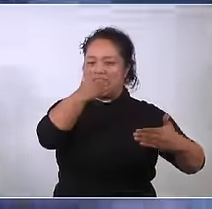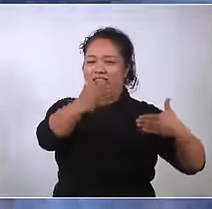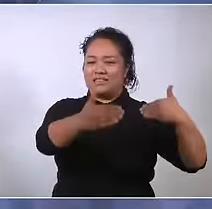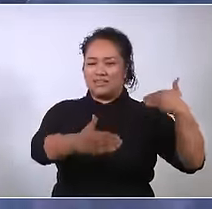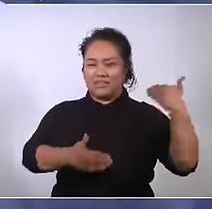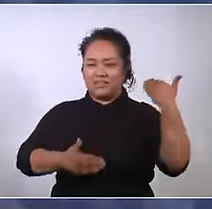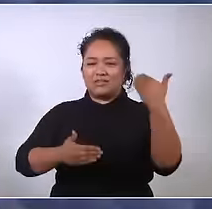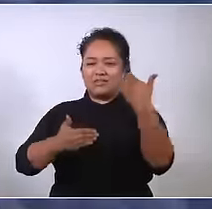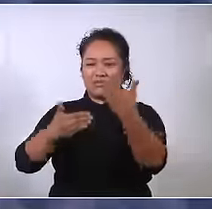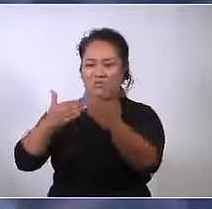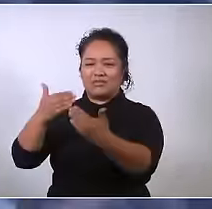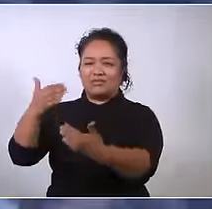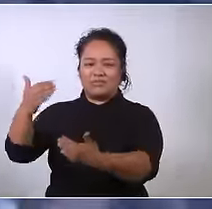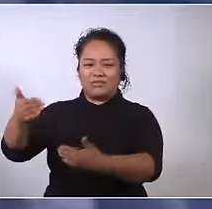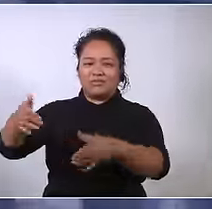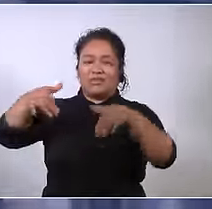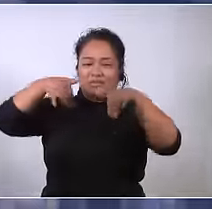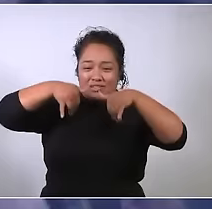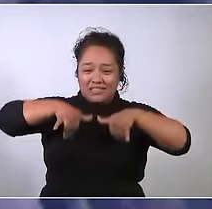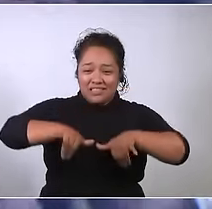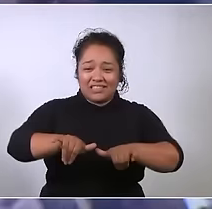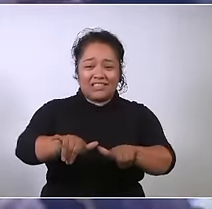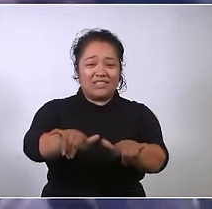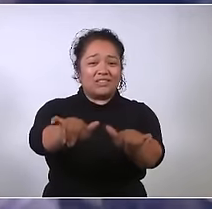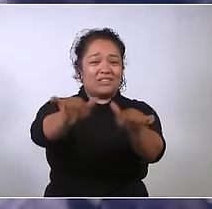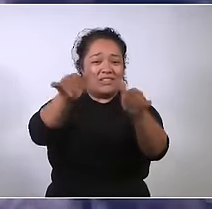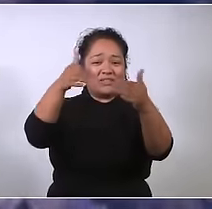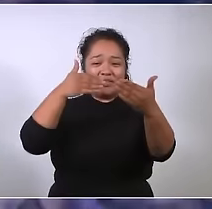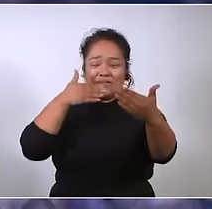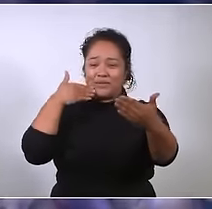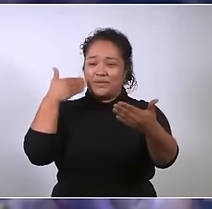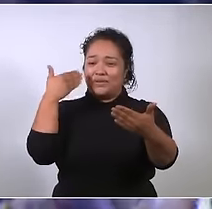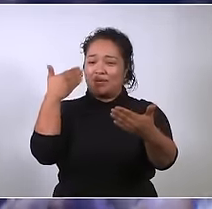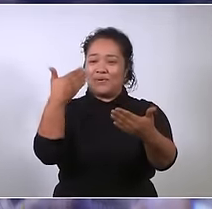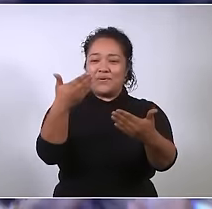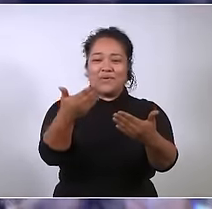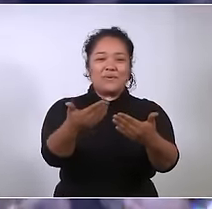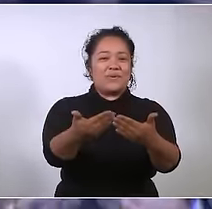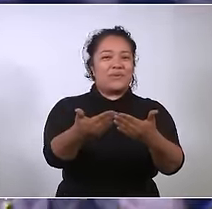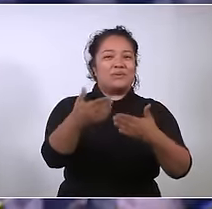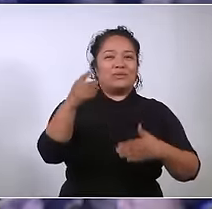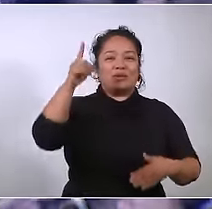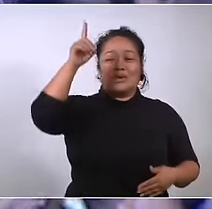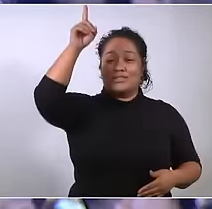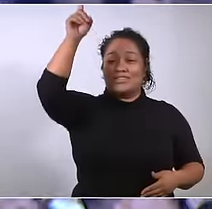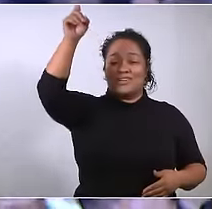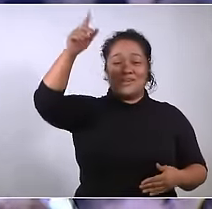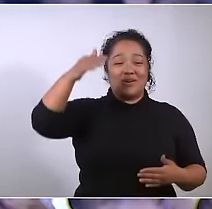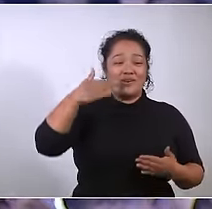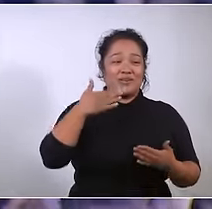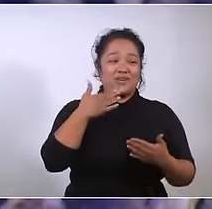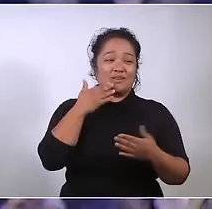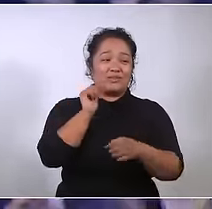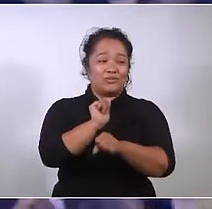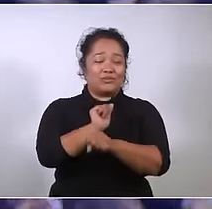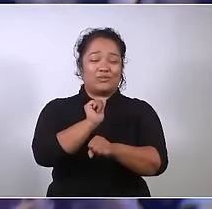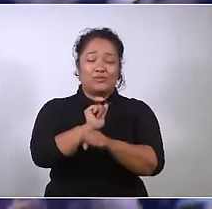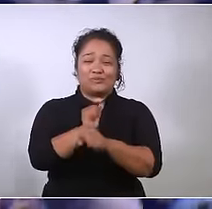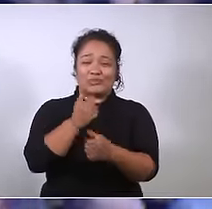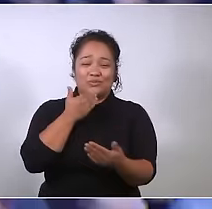these years, you're still good, you're so